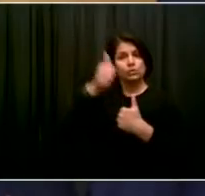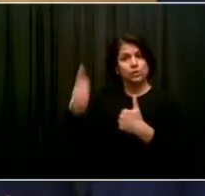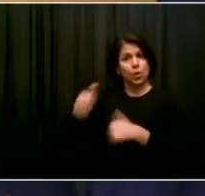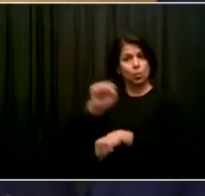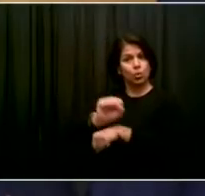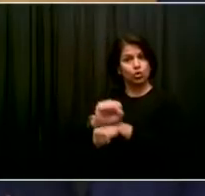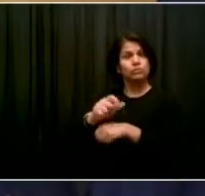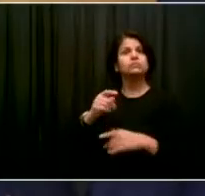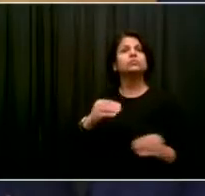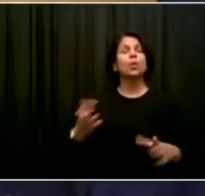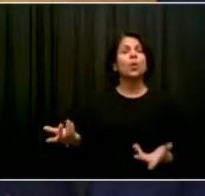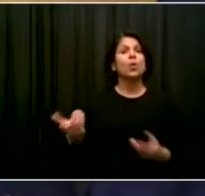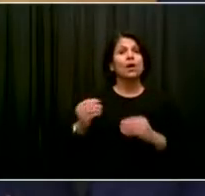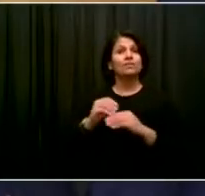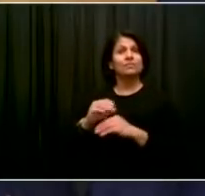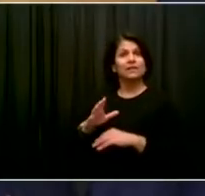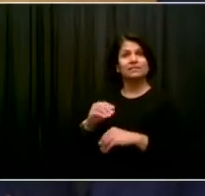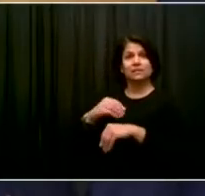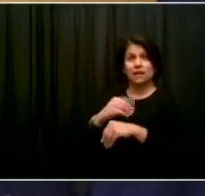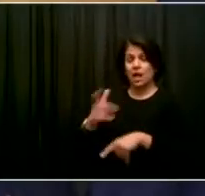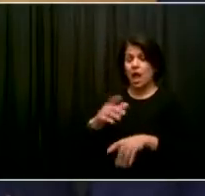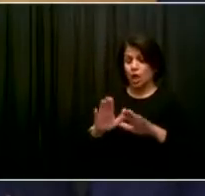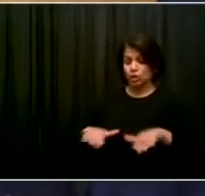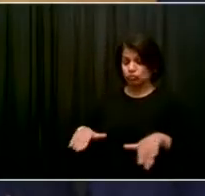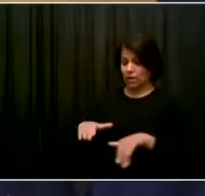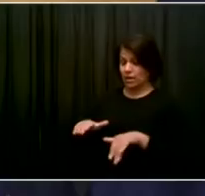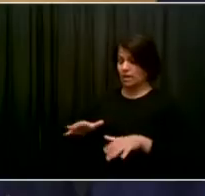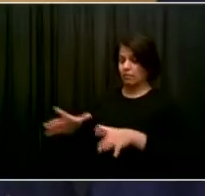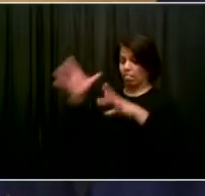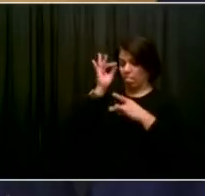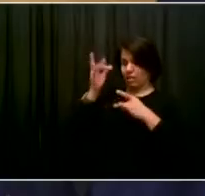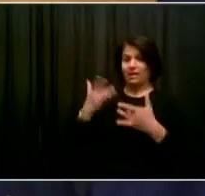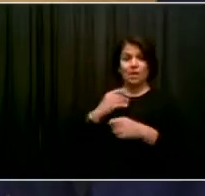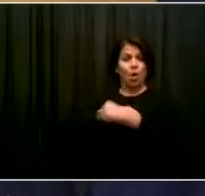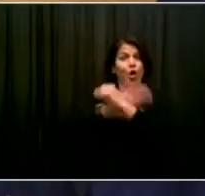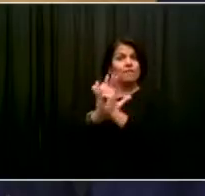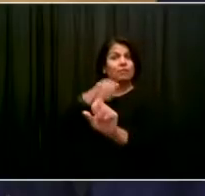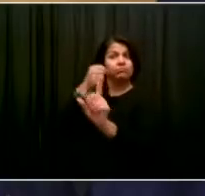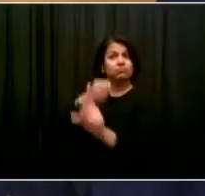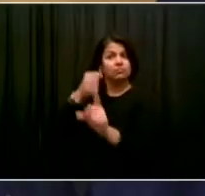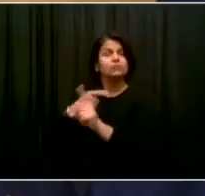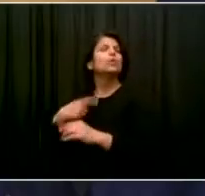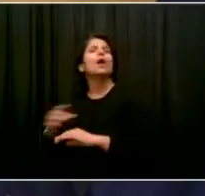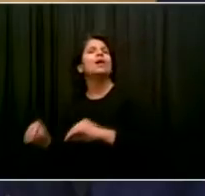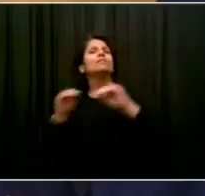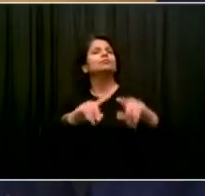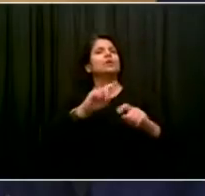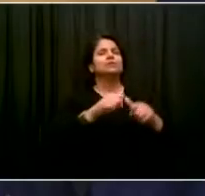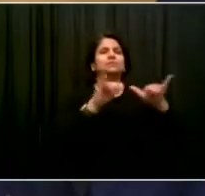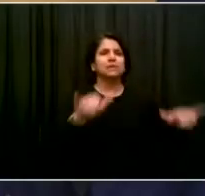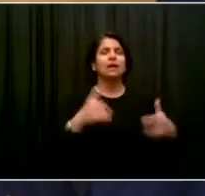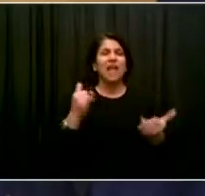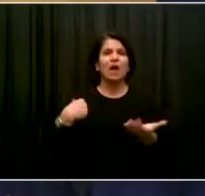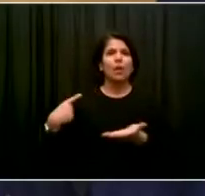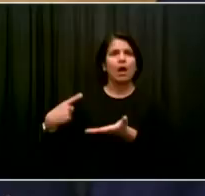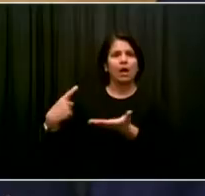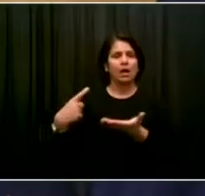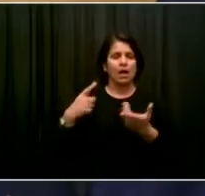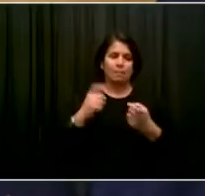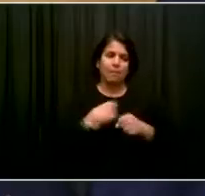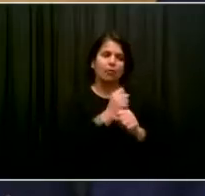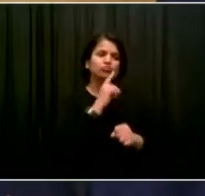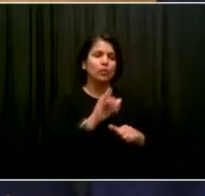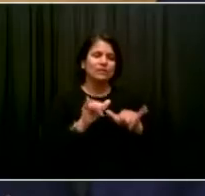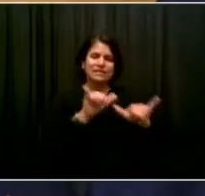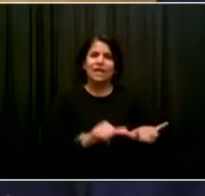infected, and we want to isolate them. That is our conversation with the UFT